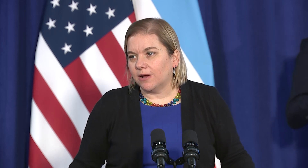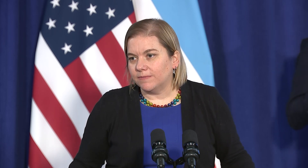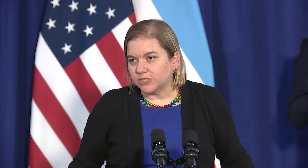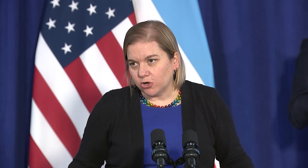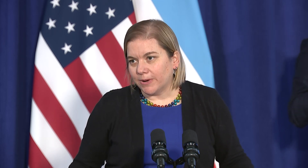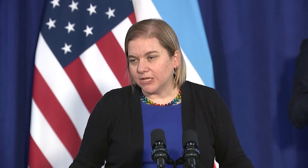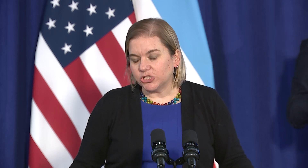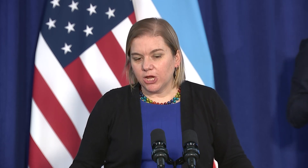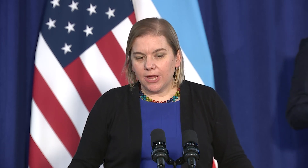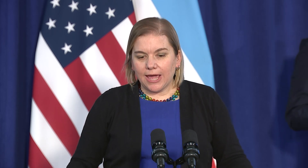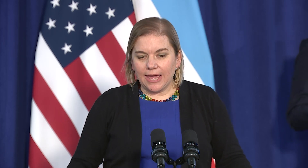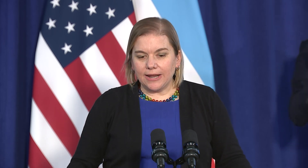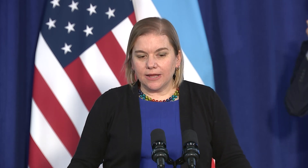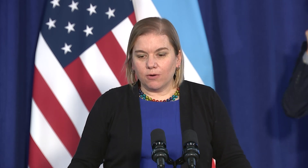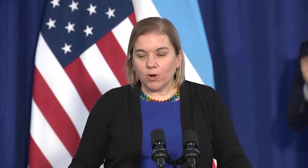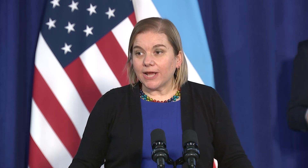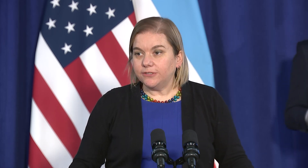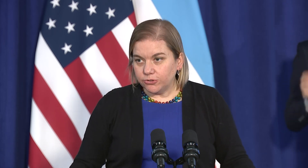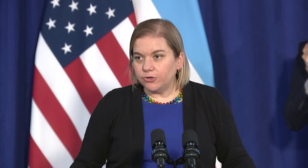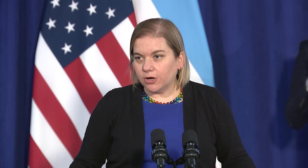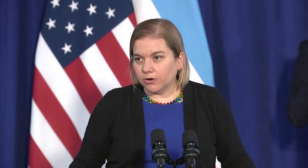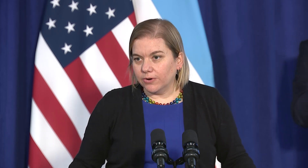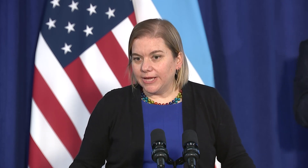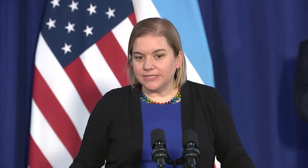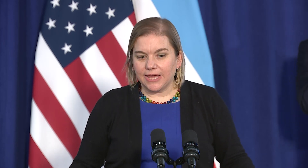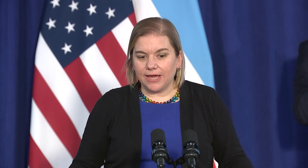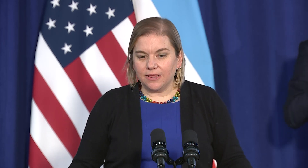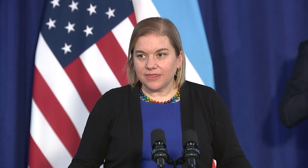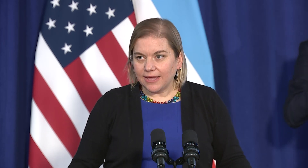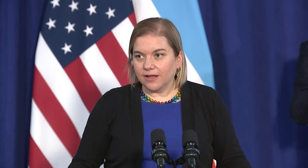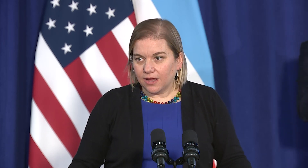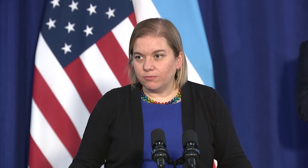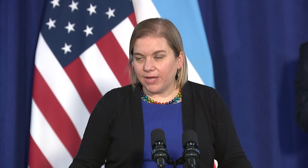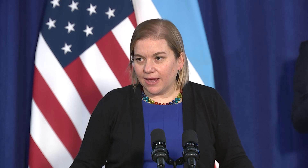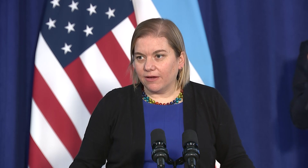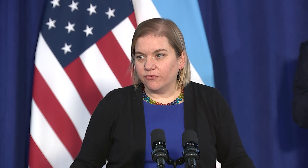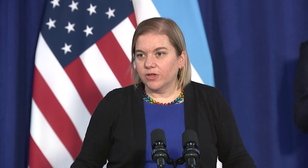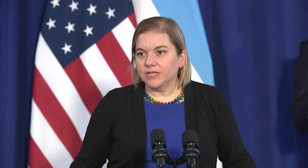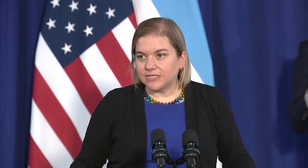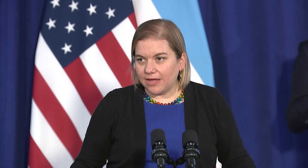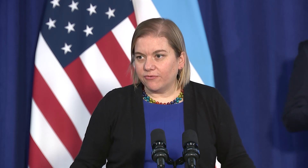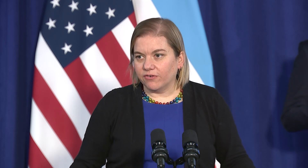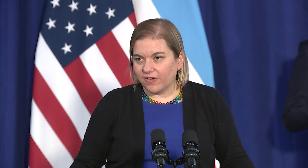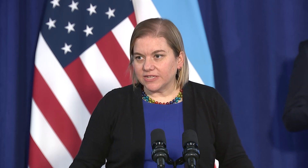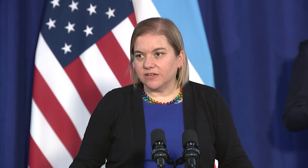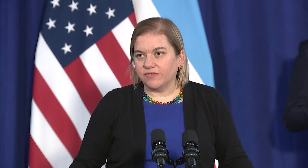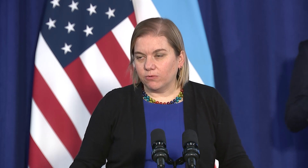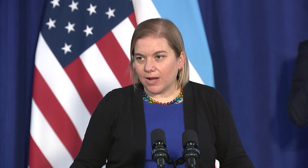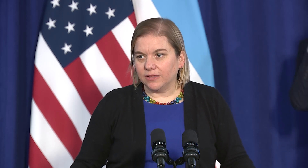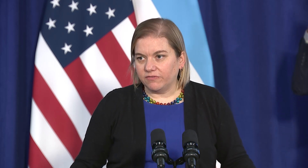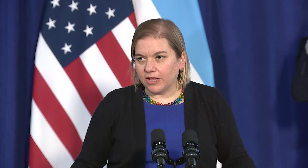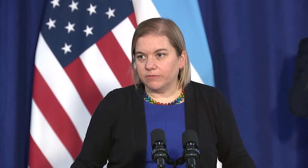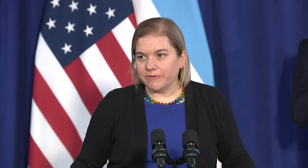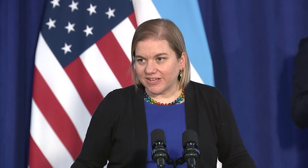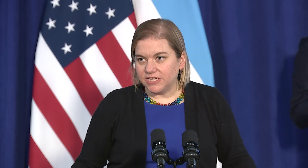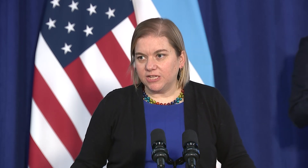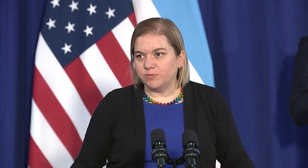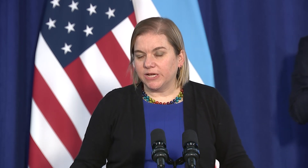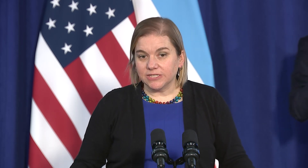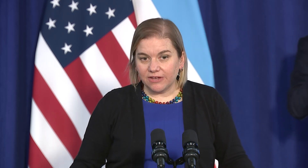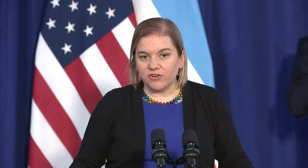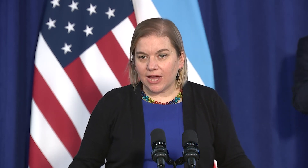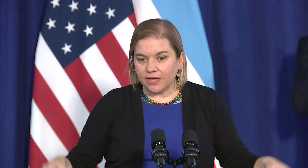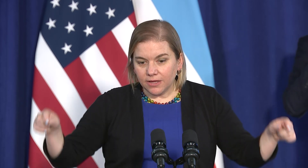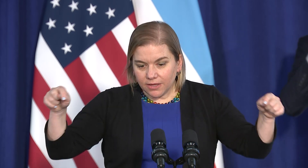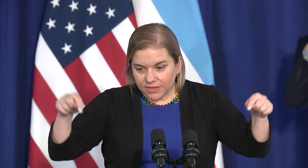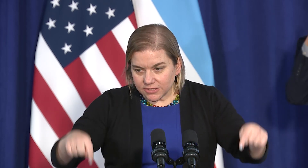change so much. And what I do know is that, thank God, we have safe, effective, and widely available vaccines,